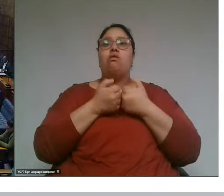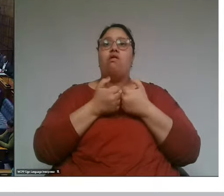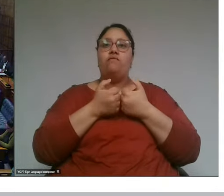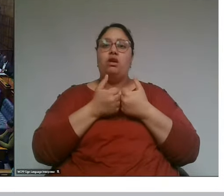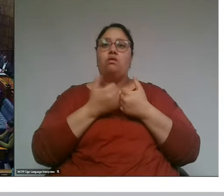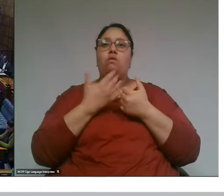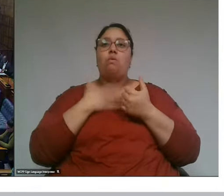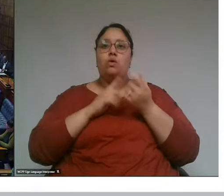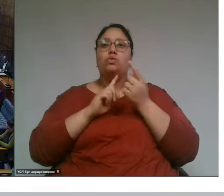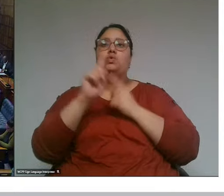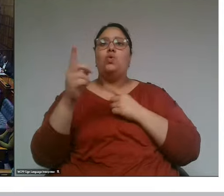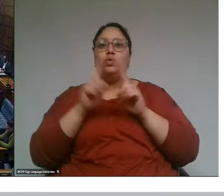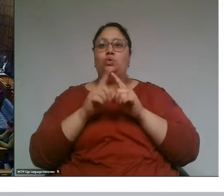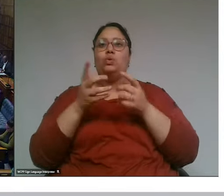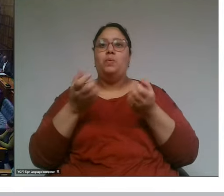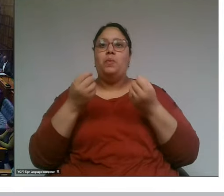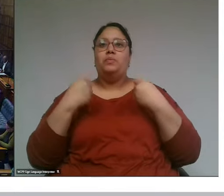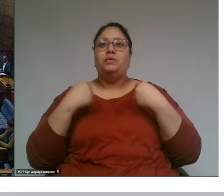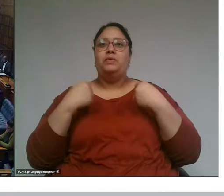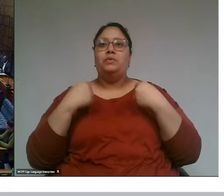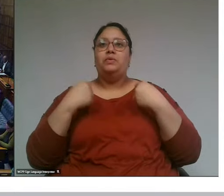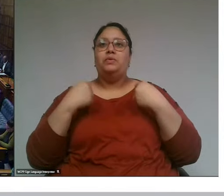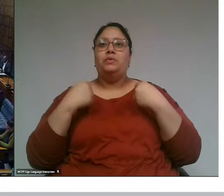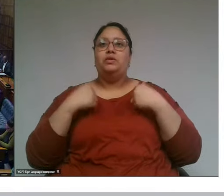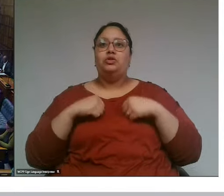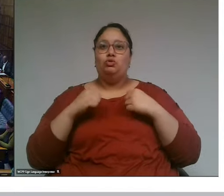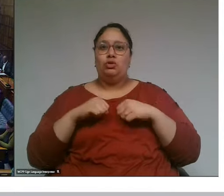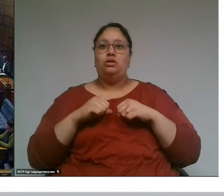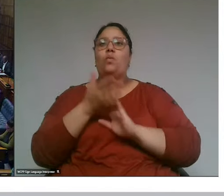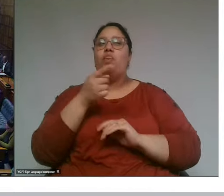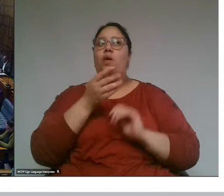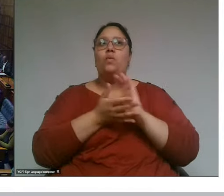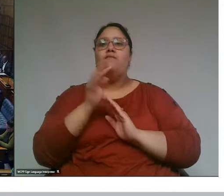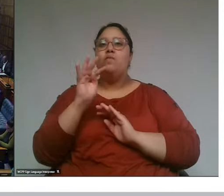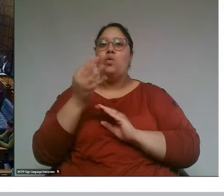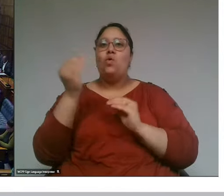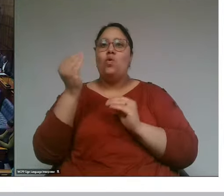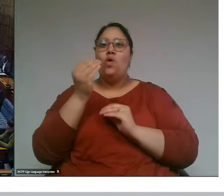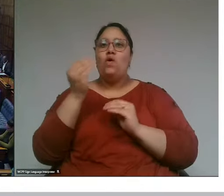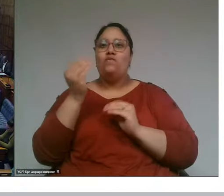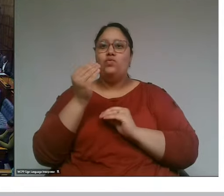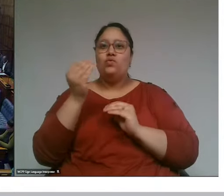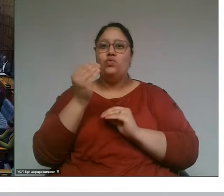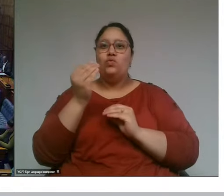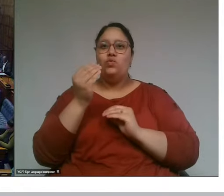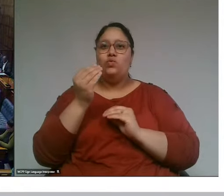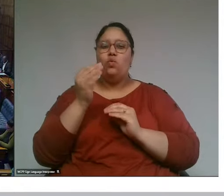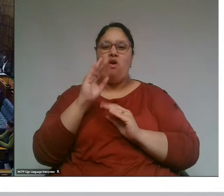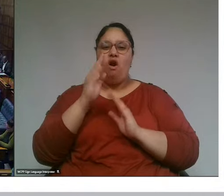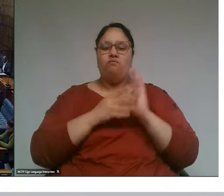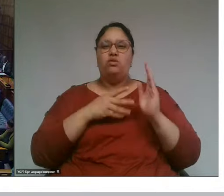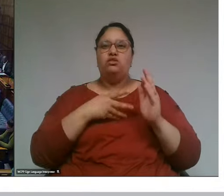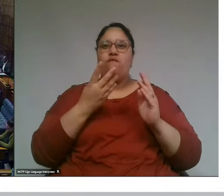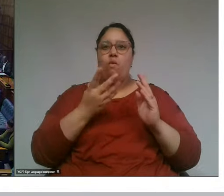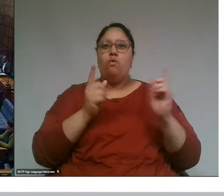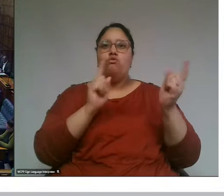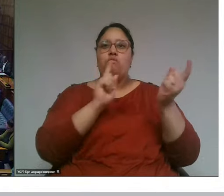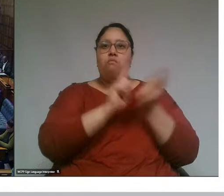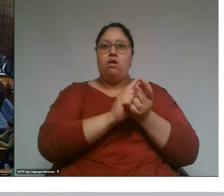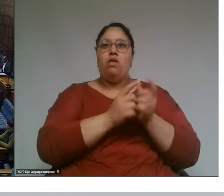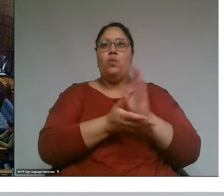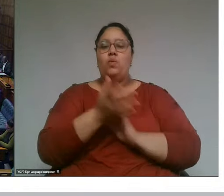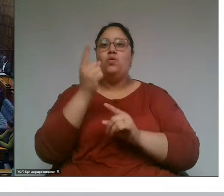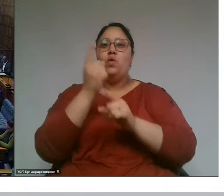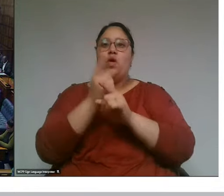accurate reflection then of what our organogram and vacancy against funded post should look like um that being